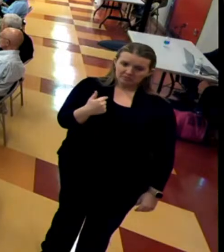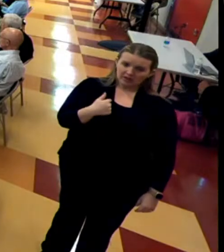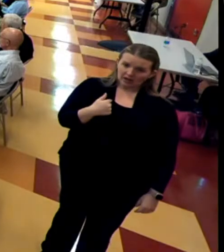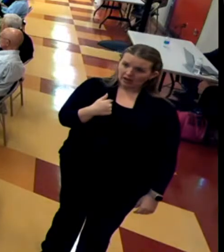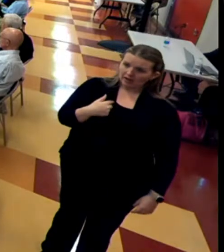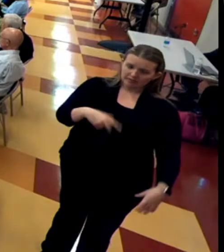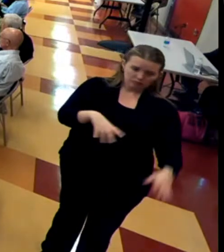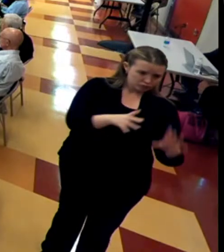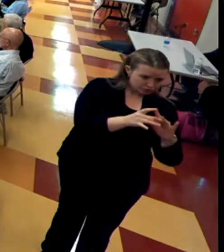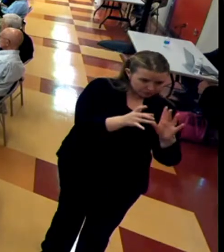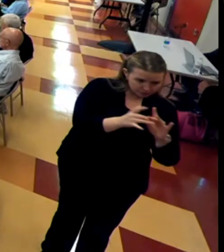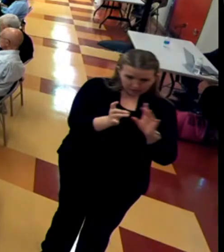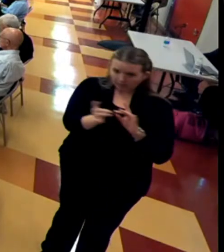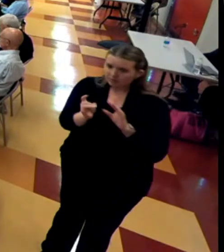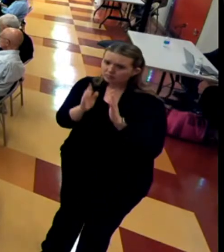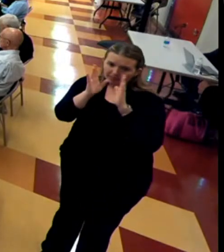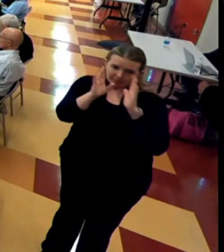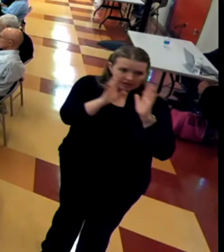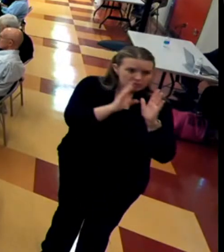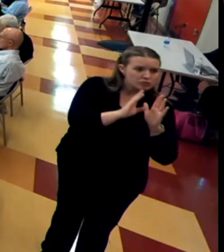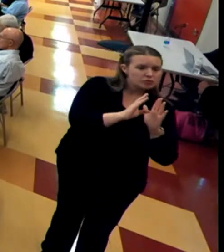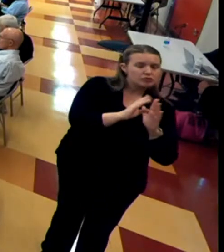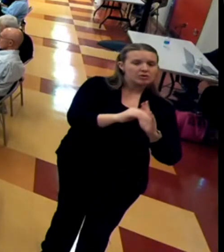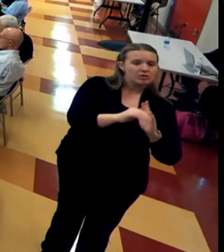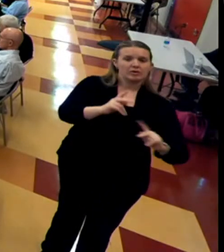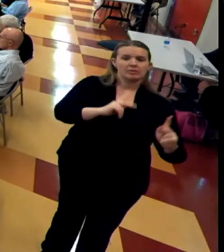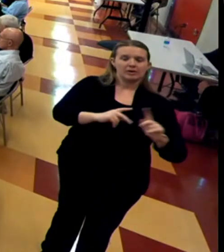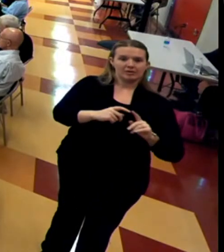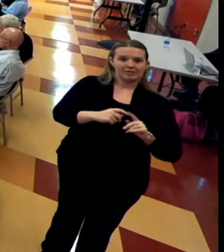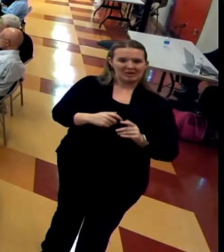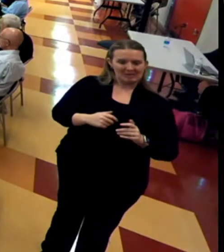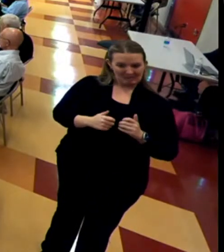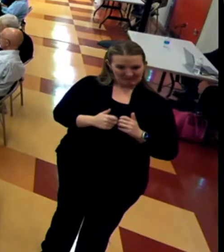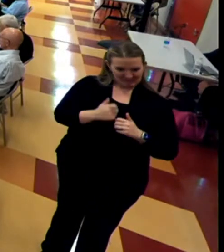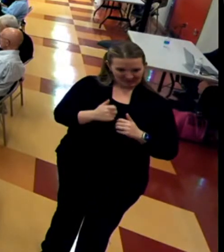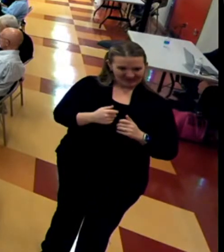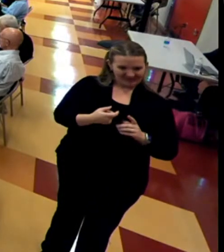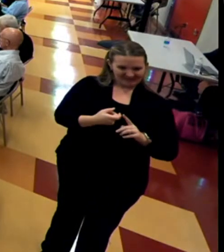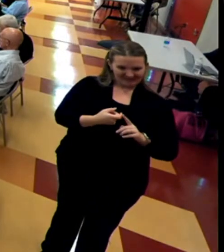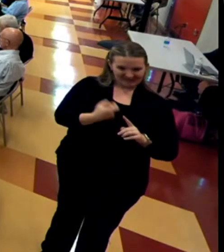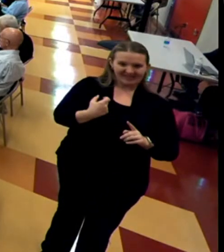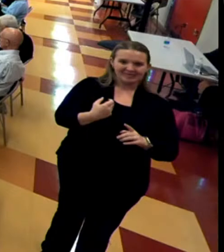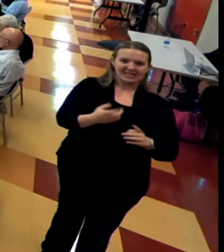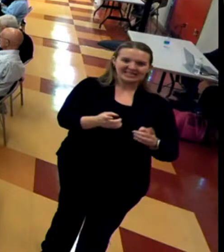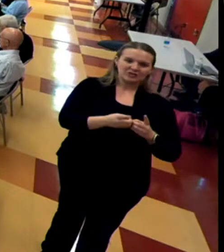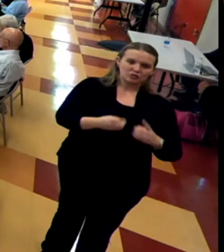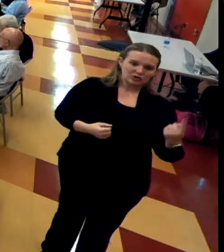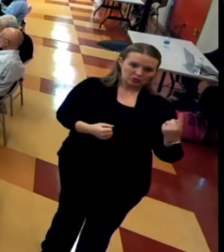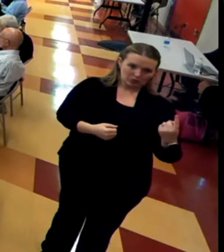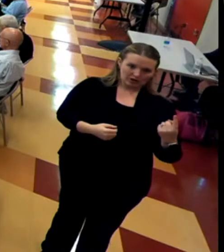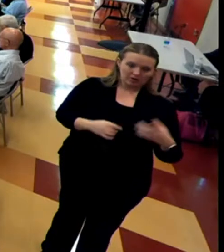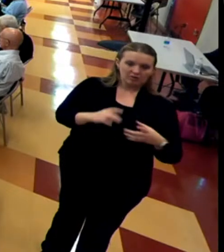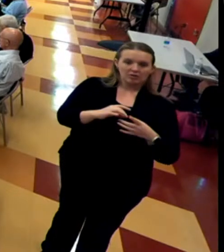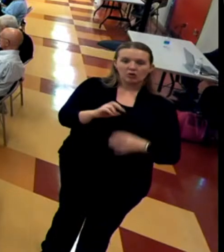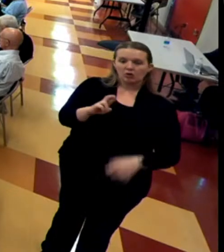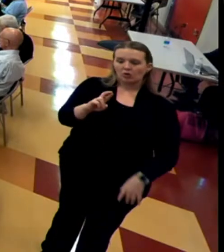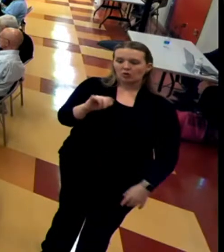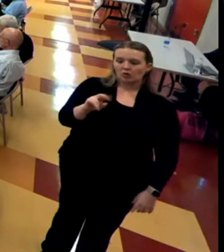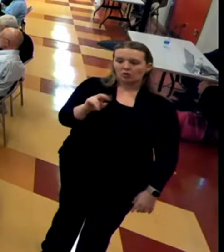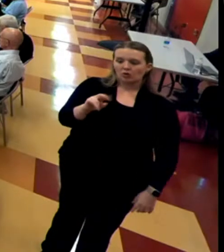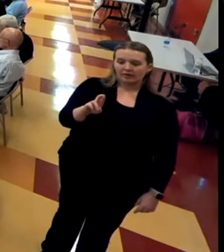the comments from the folks primarily from D1 and the River Road